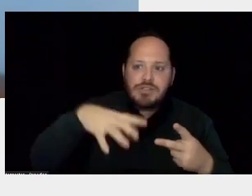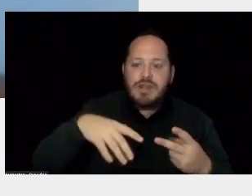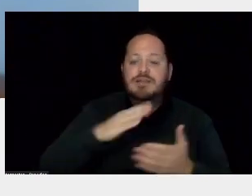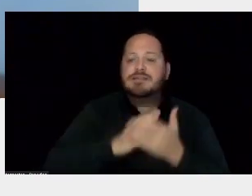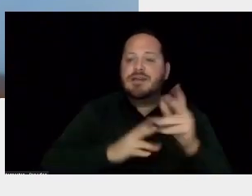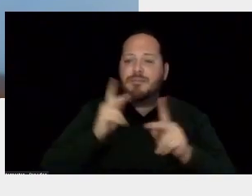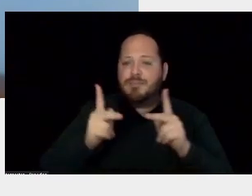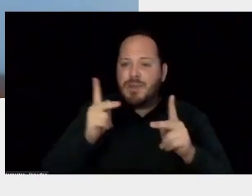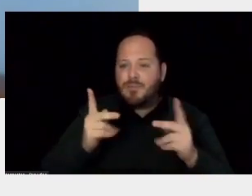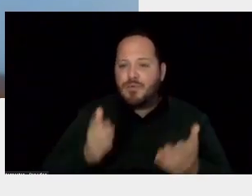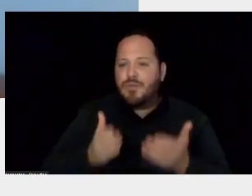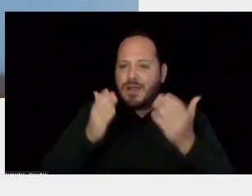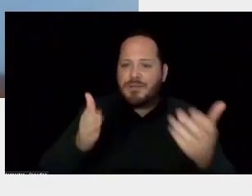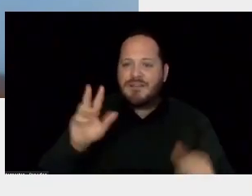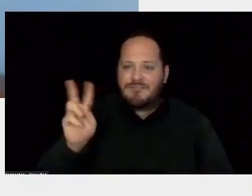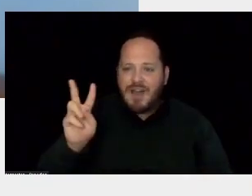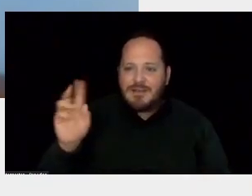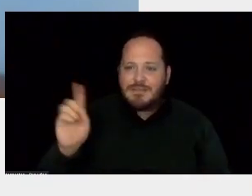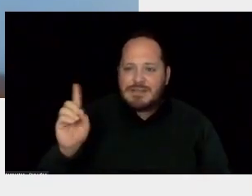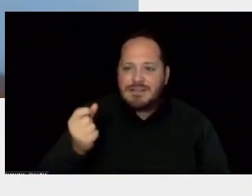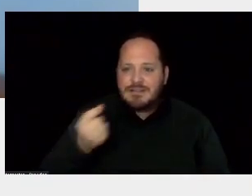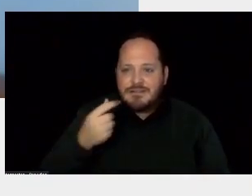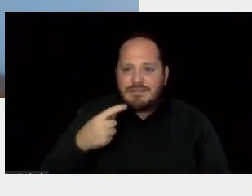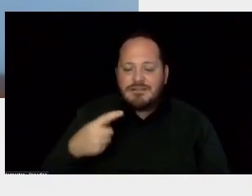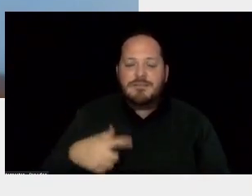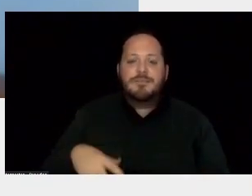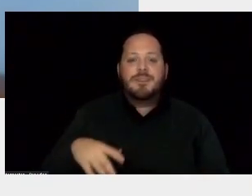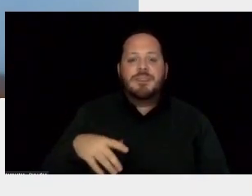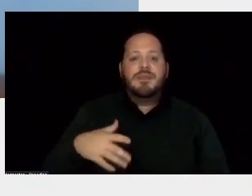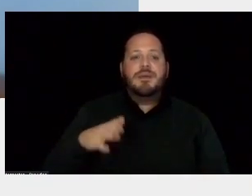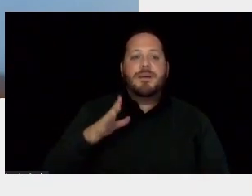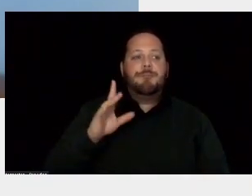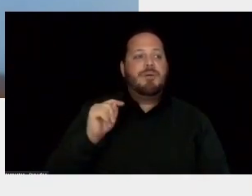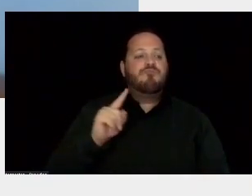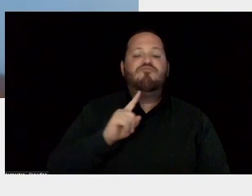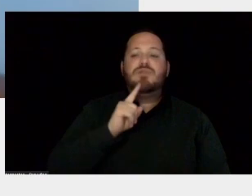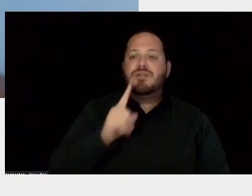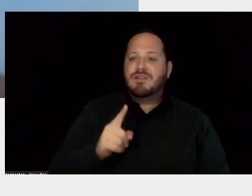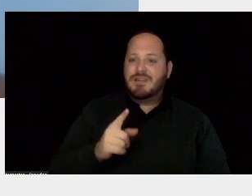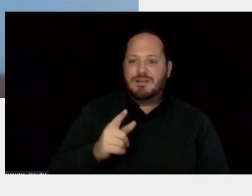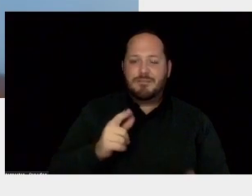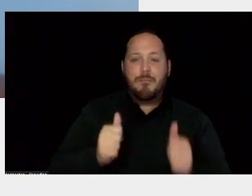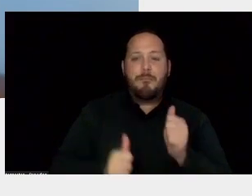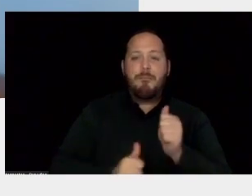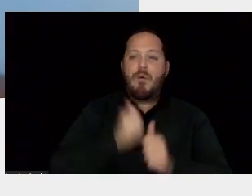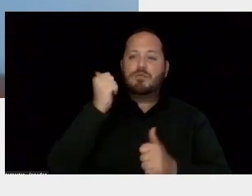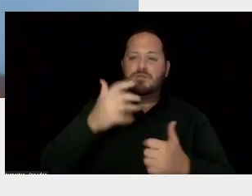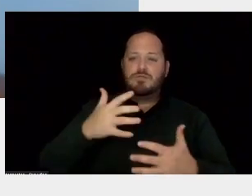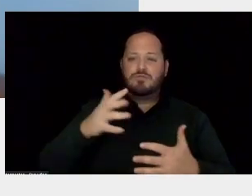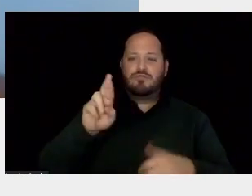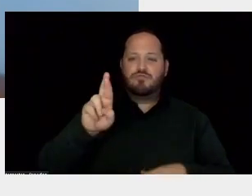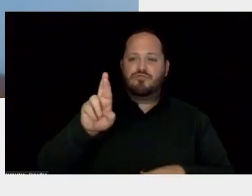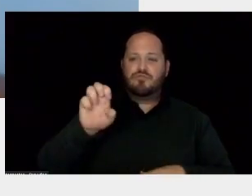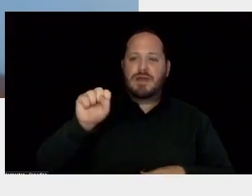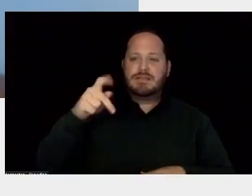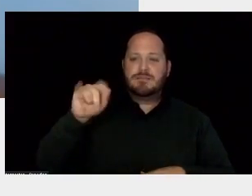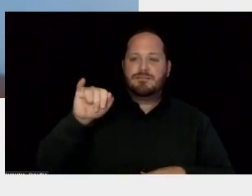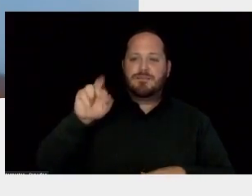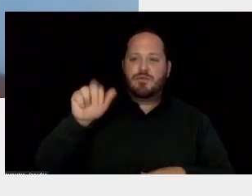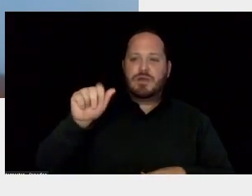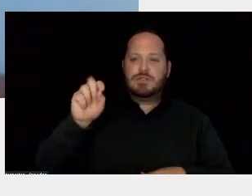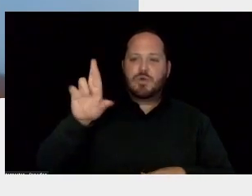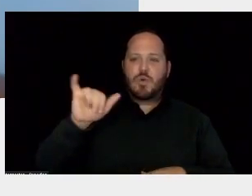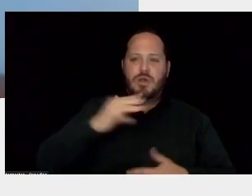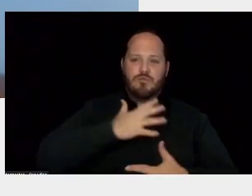viruses go undercover in the summer, and we might get to breathe a sigh of relief. But don't get too comfortable with that,